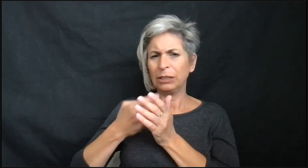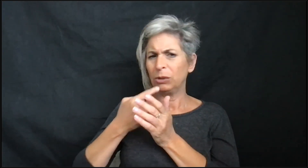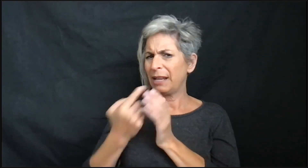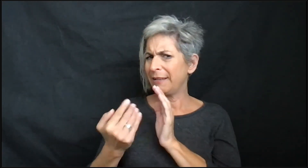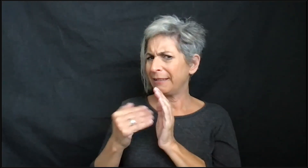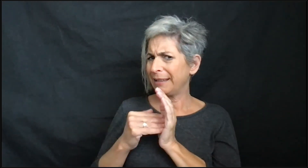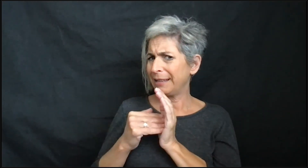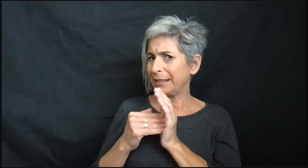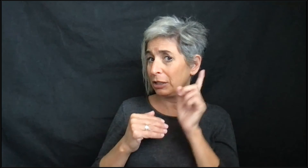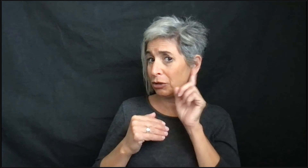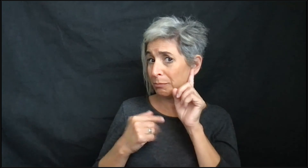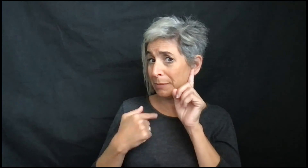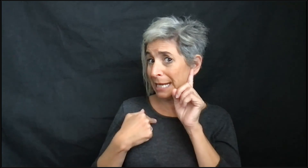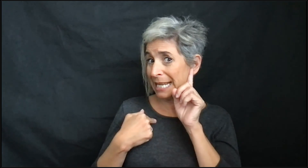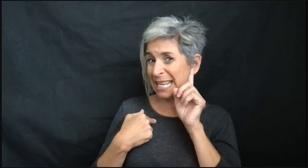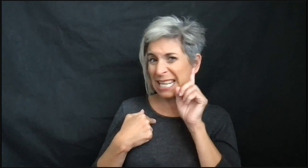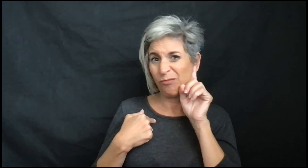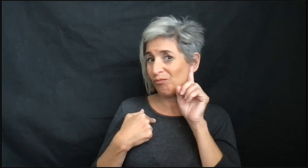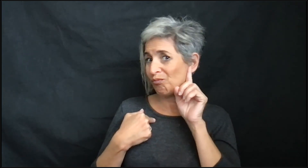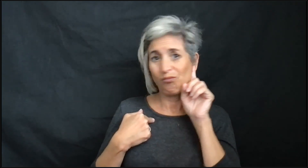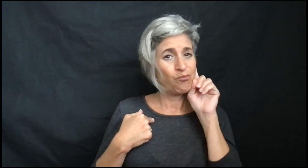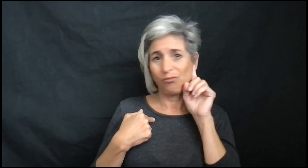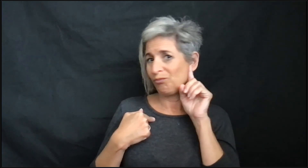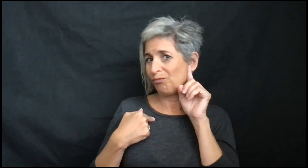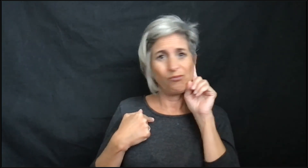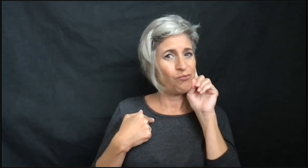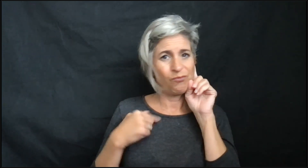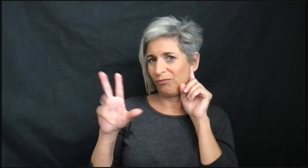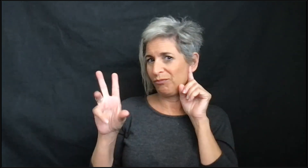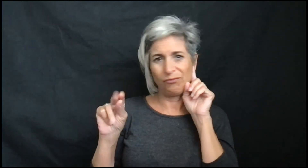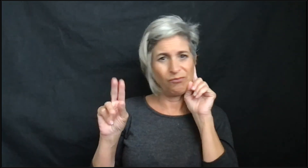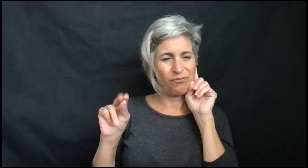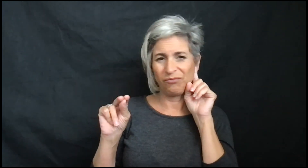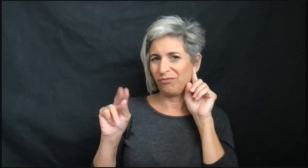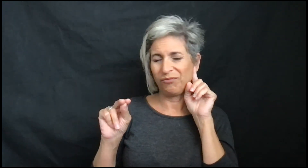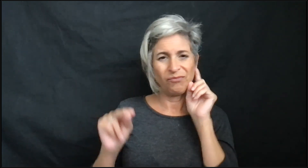Can you hear me clearly? No.